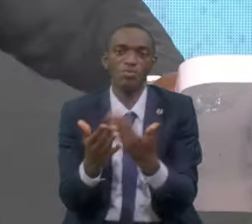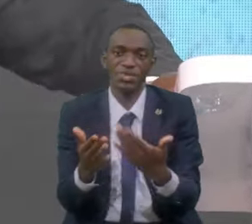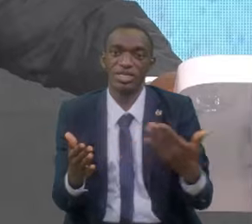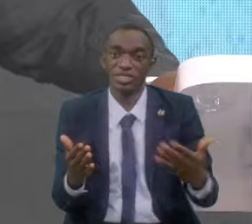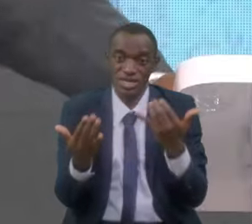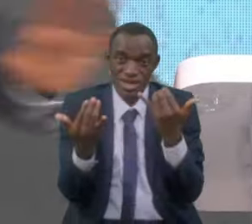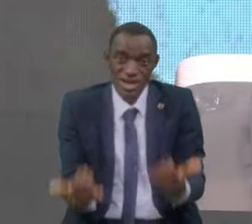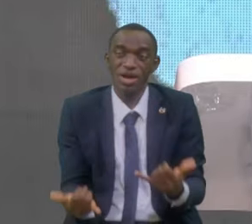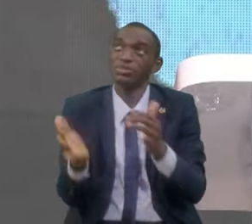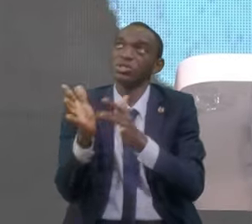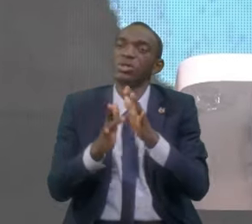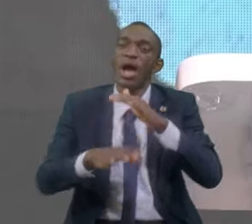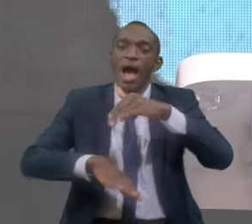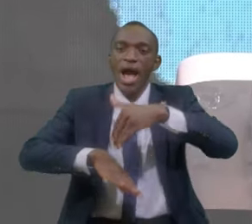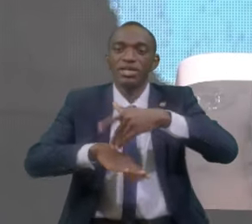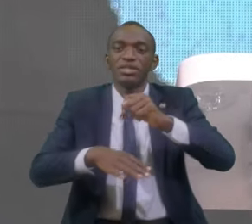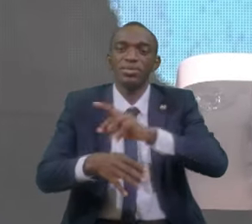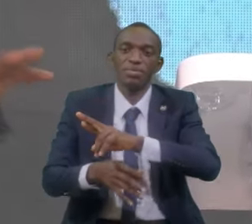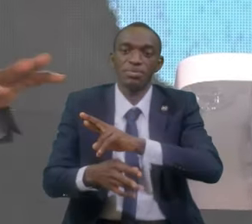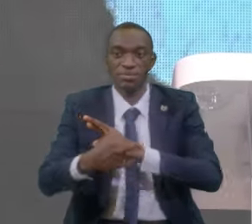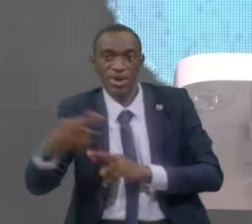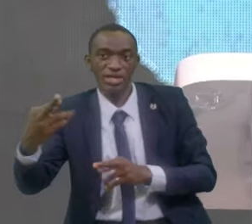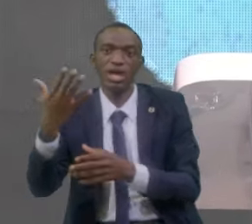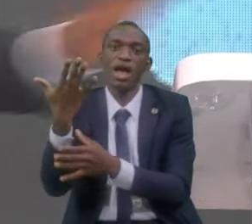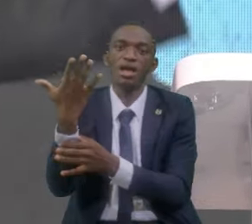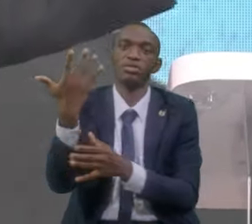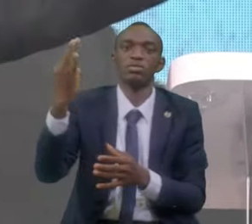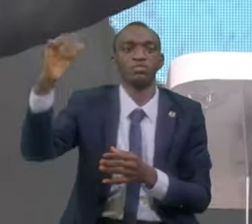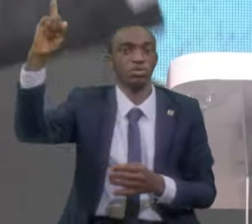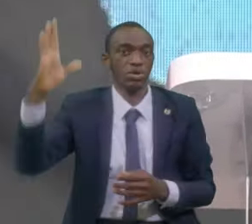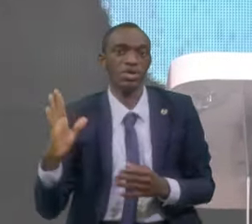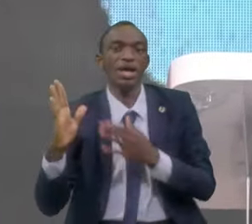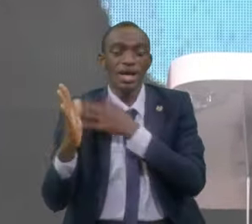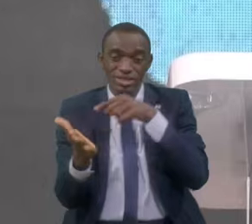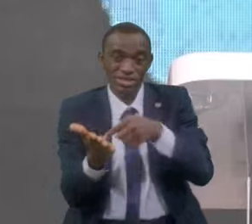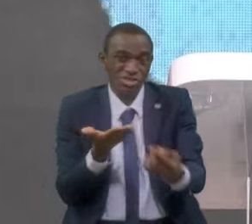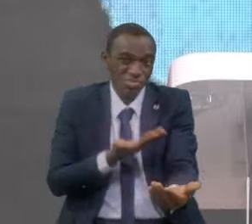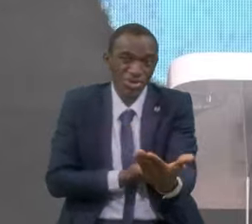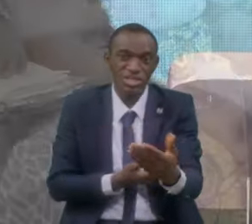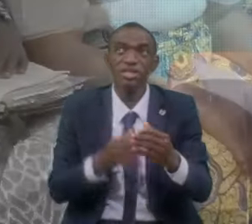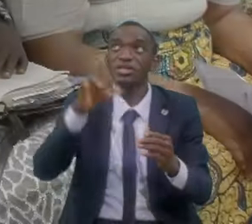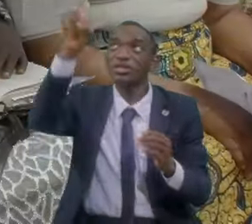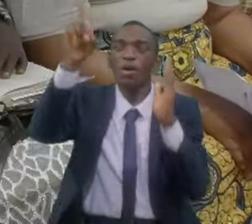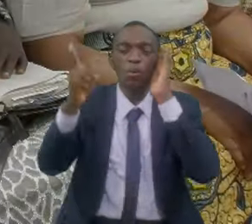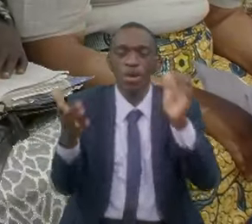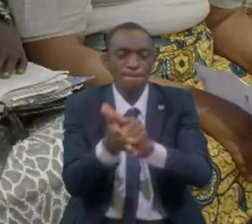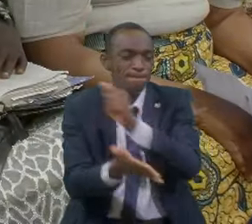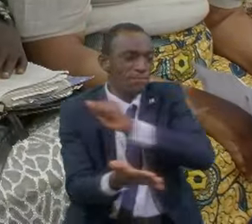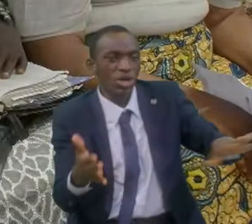And this morning, he is the one that will blot out all your transgressions.